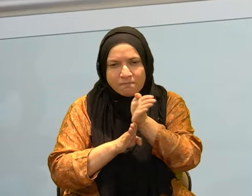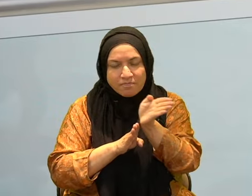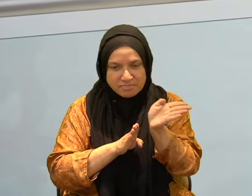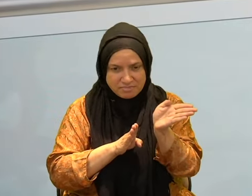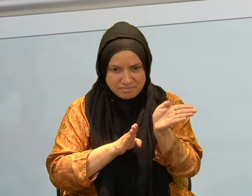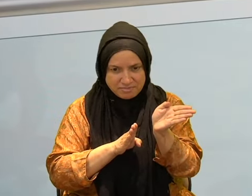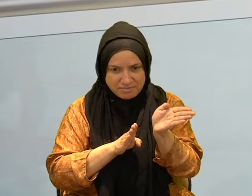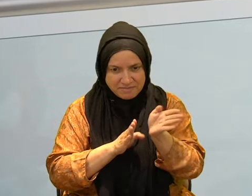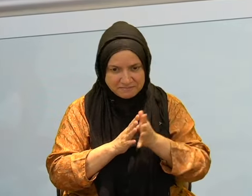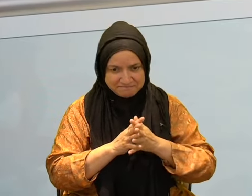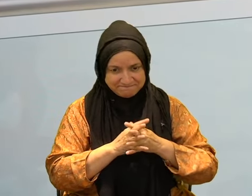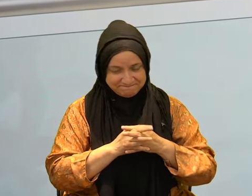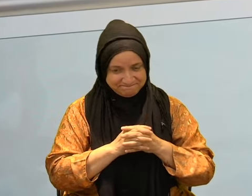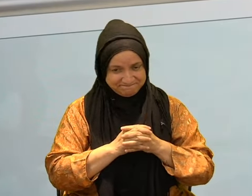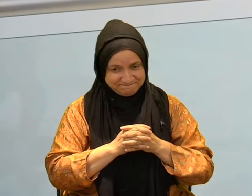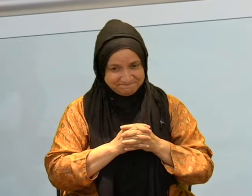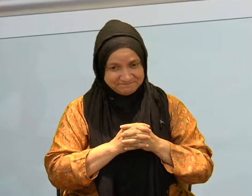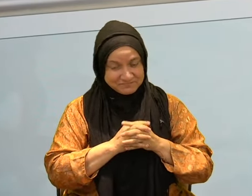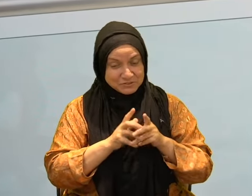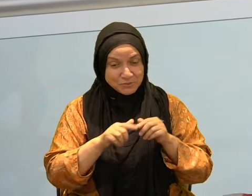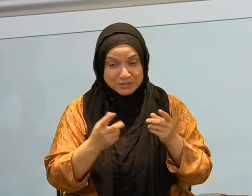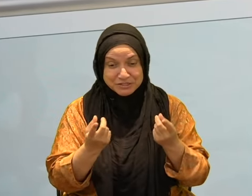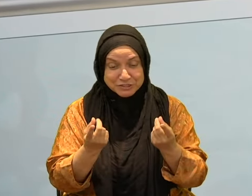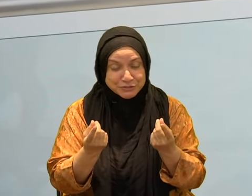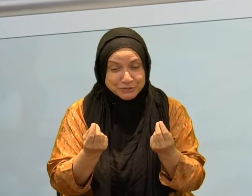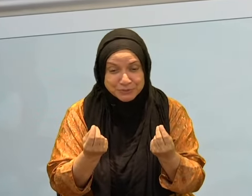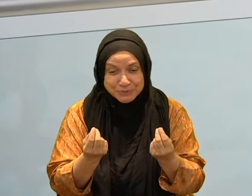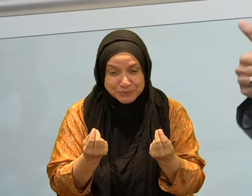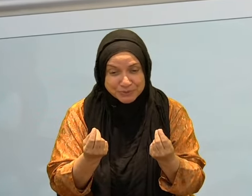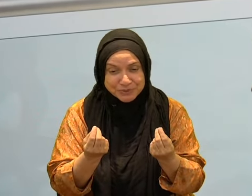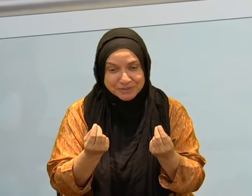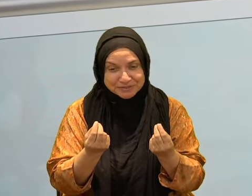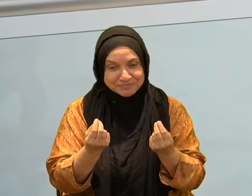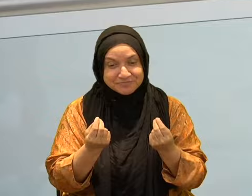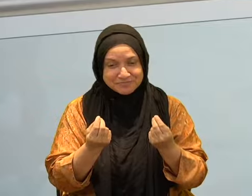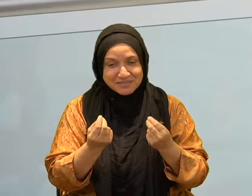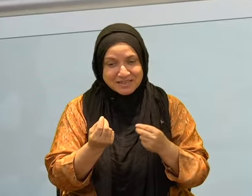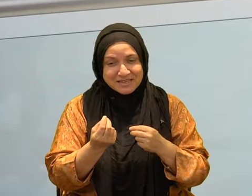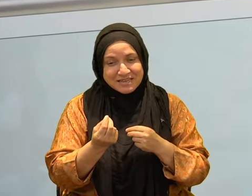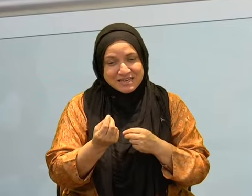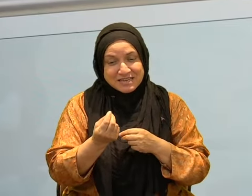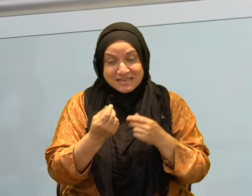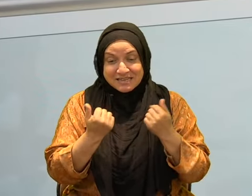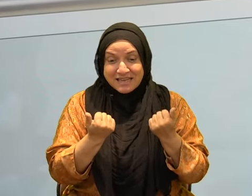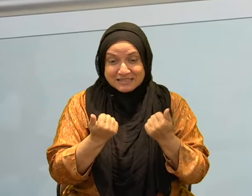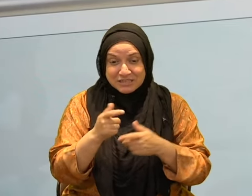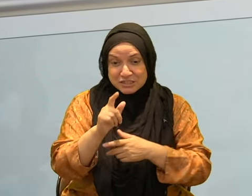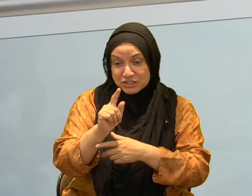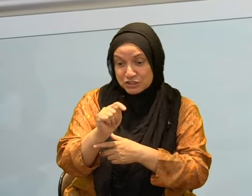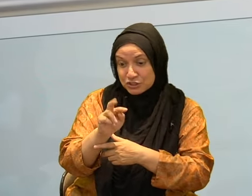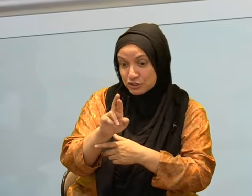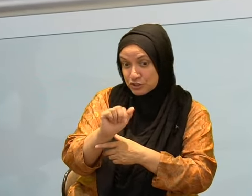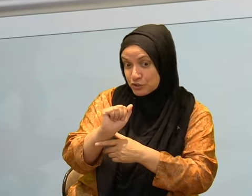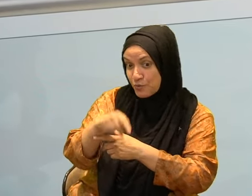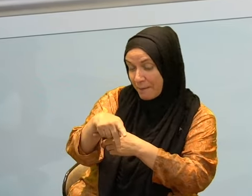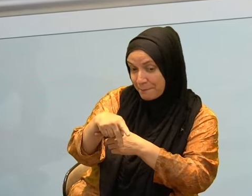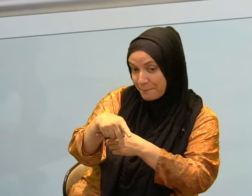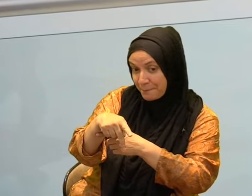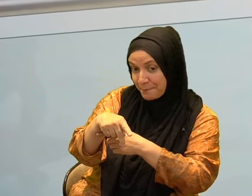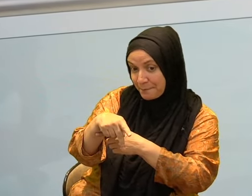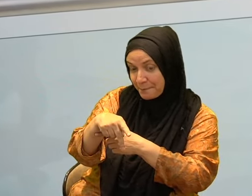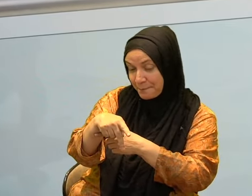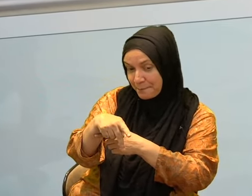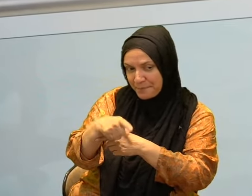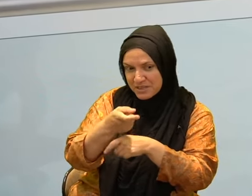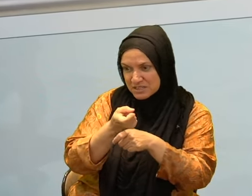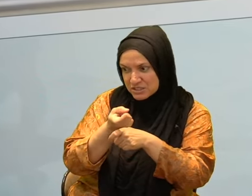lays traps for you in accordance with two things. What's going to work and where you are. What's going to work and